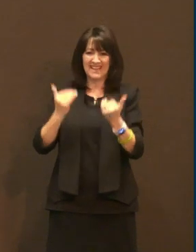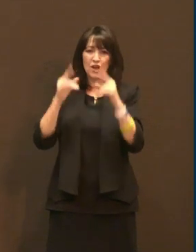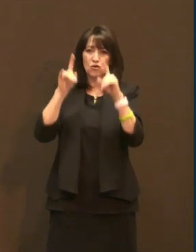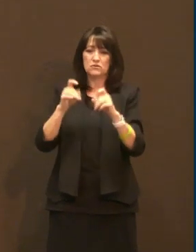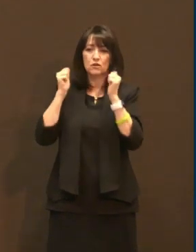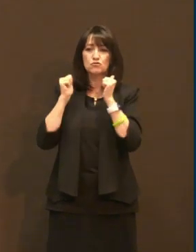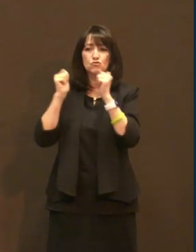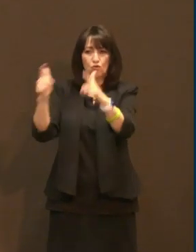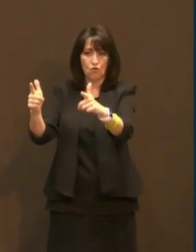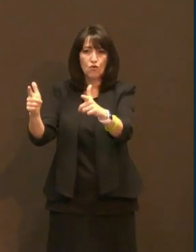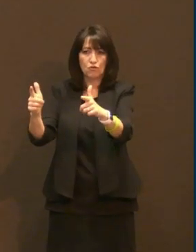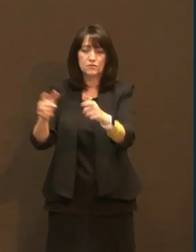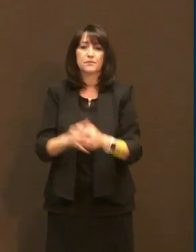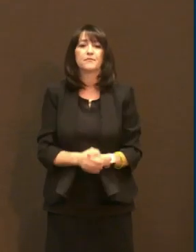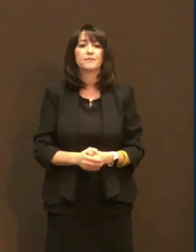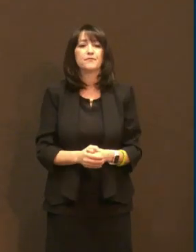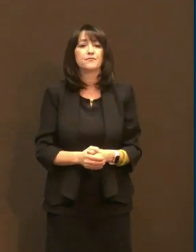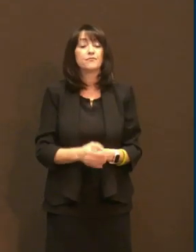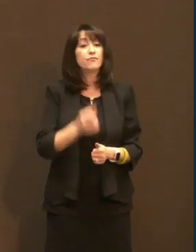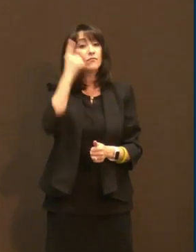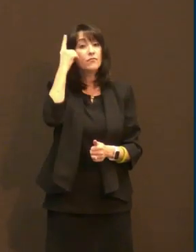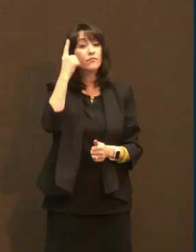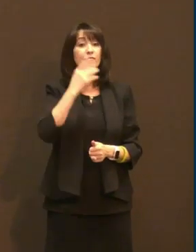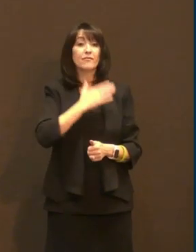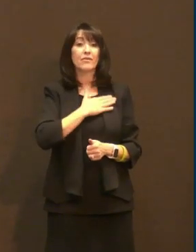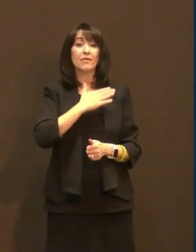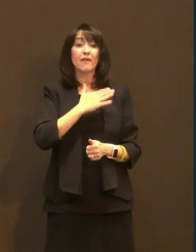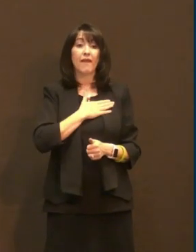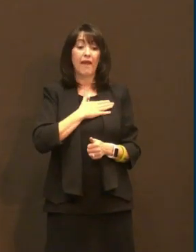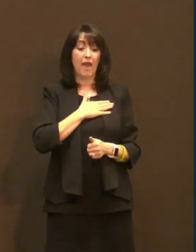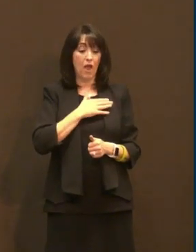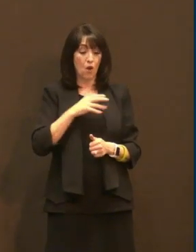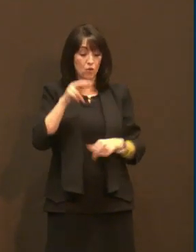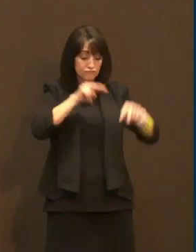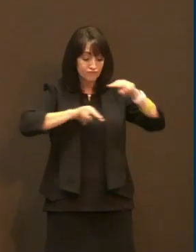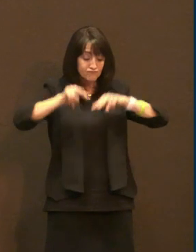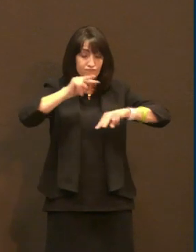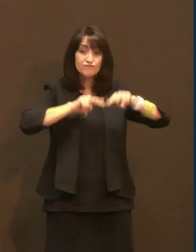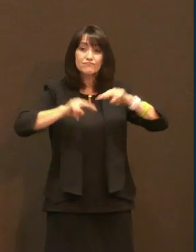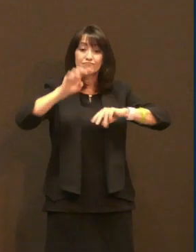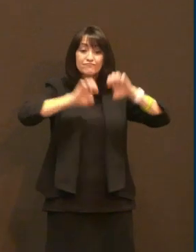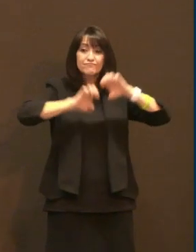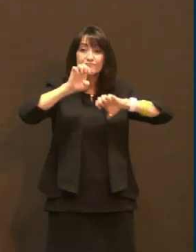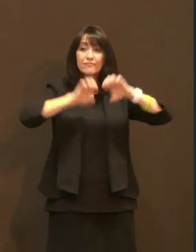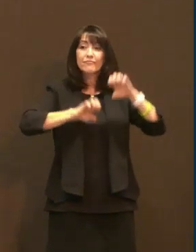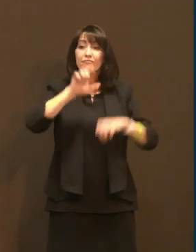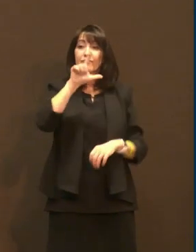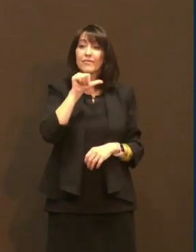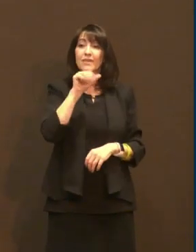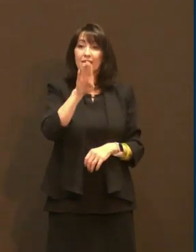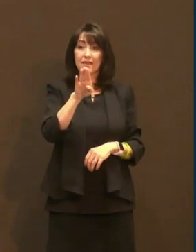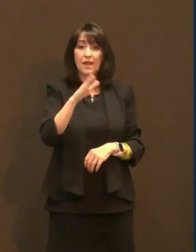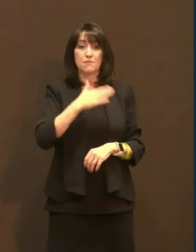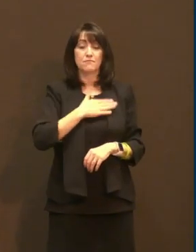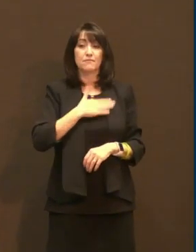3,176 individuals. But an exciting number is the hospital testing program has now led to